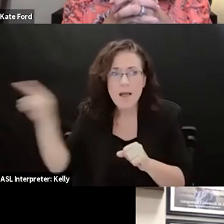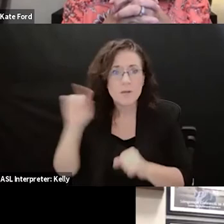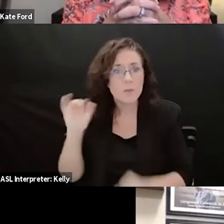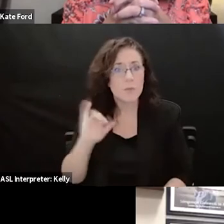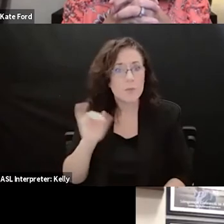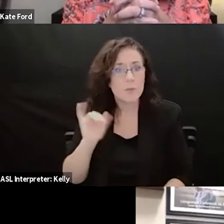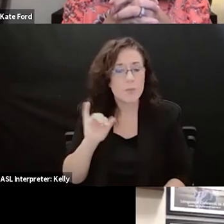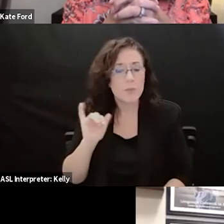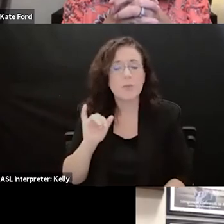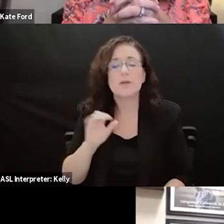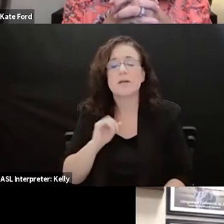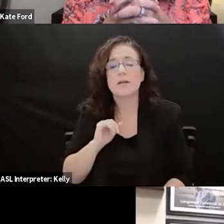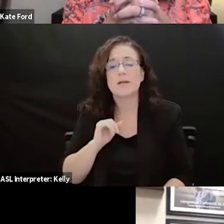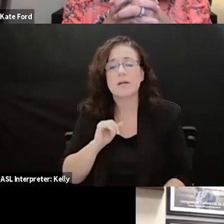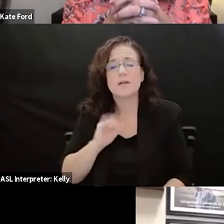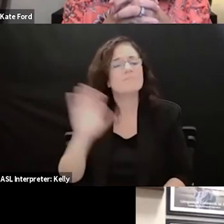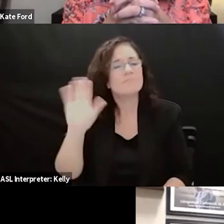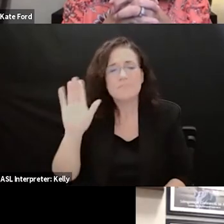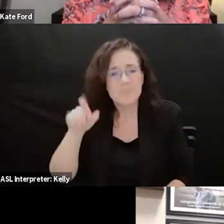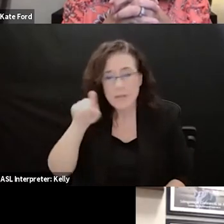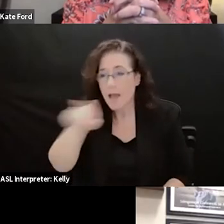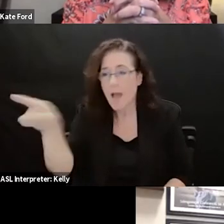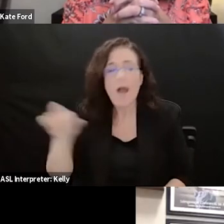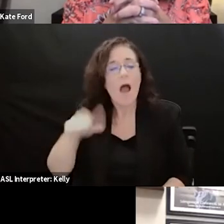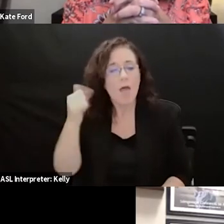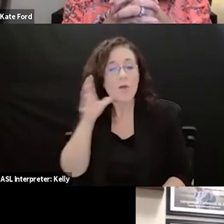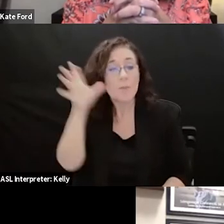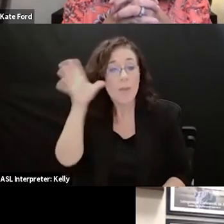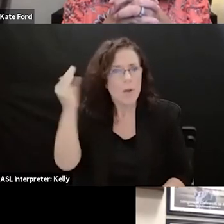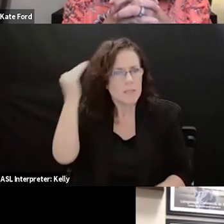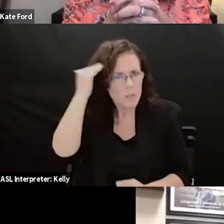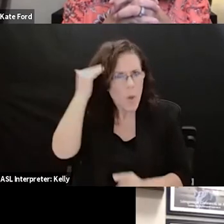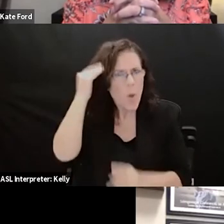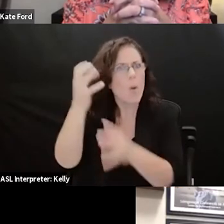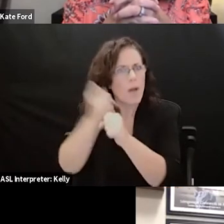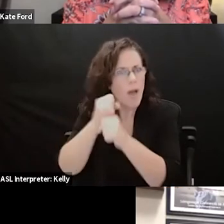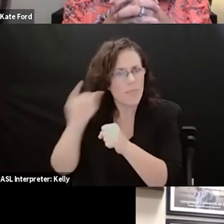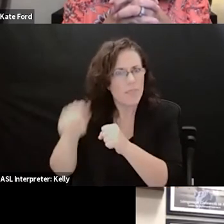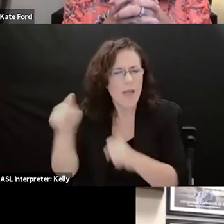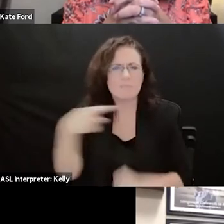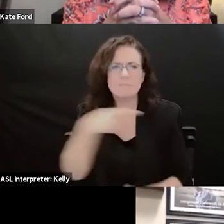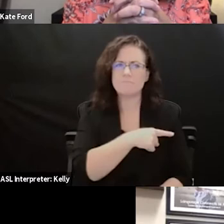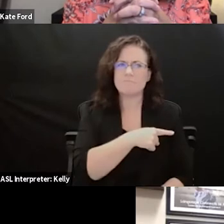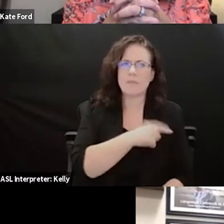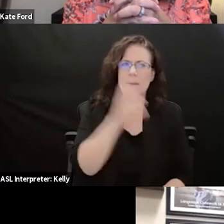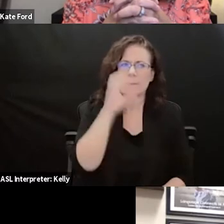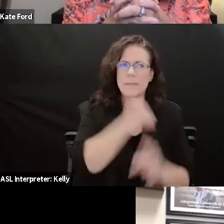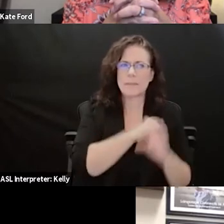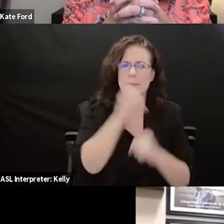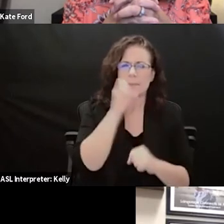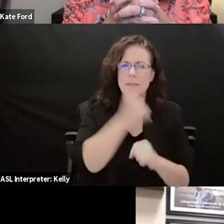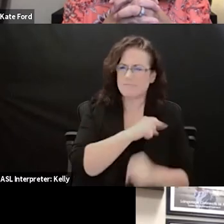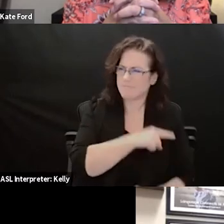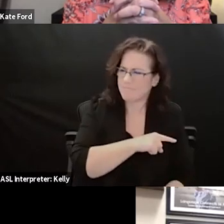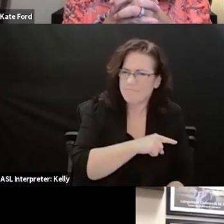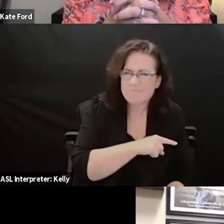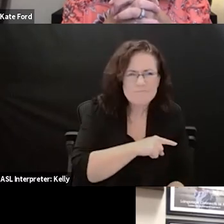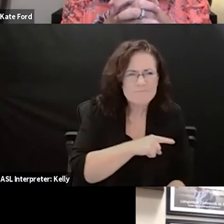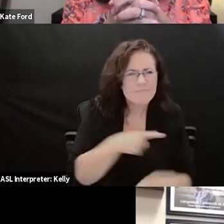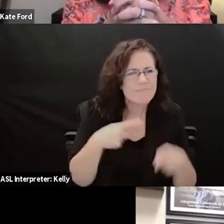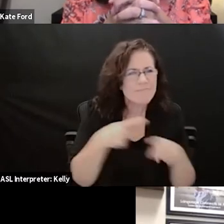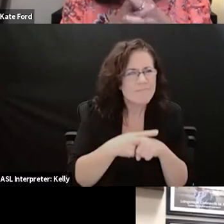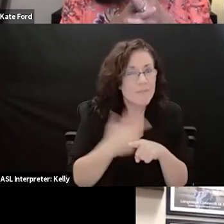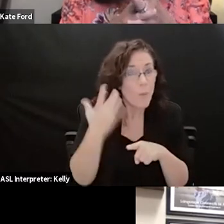i i just think something is broken here because that woman is so involved in every aspect of her children's